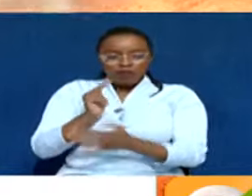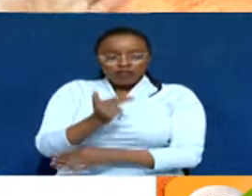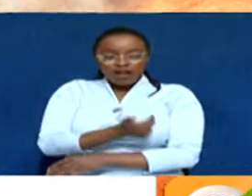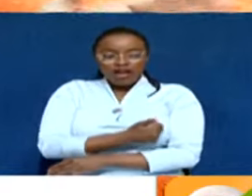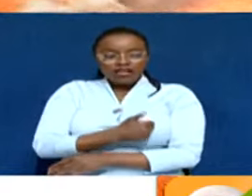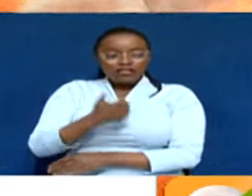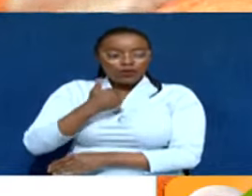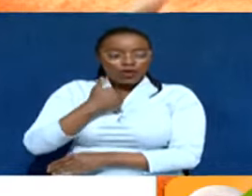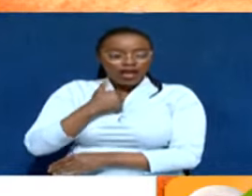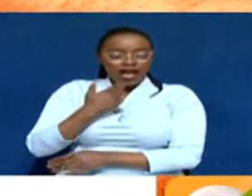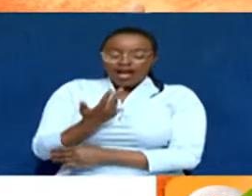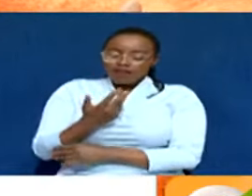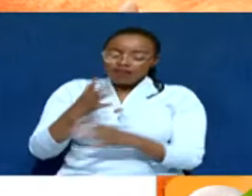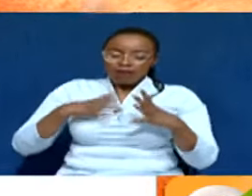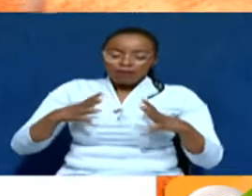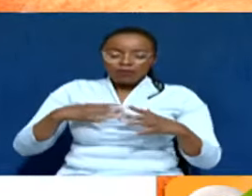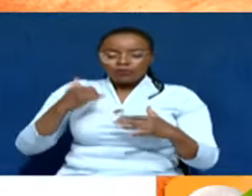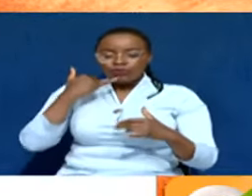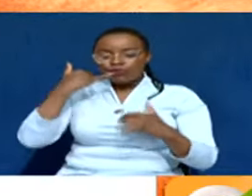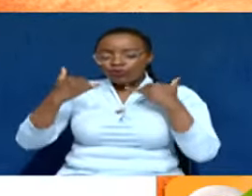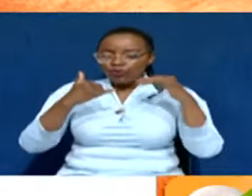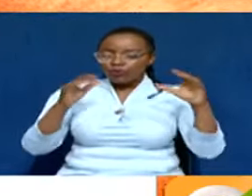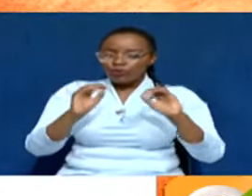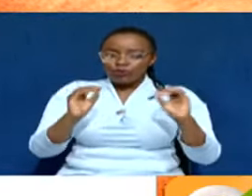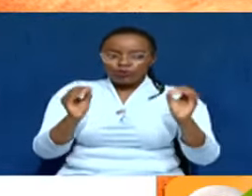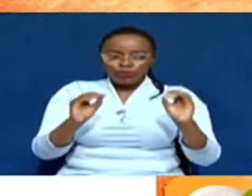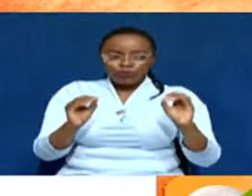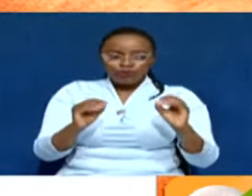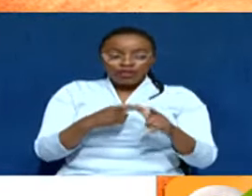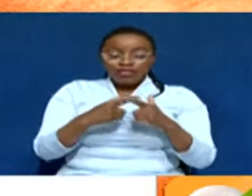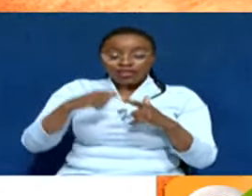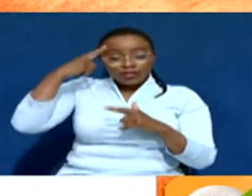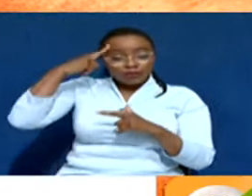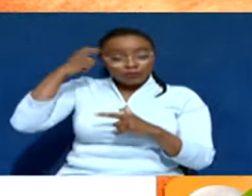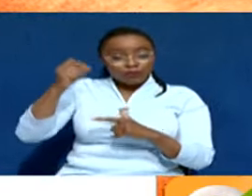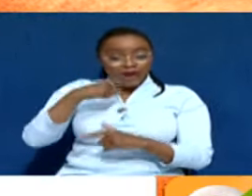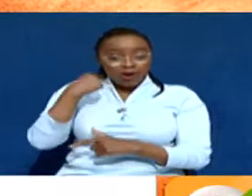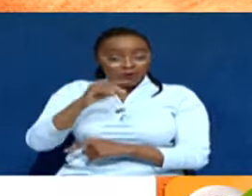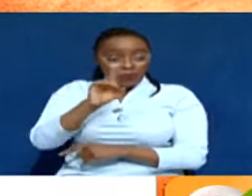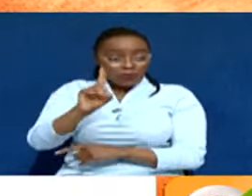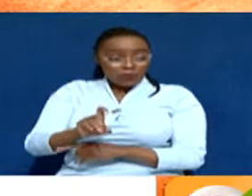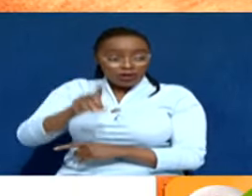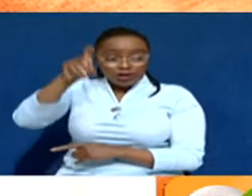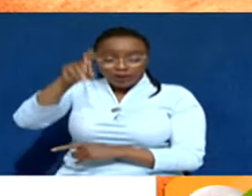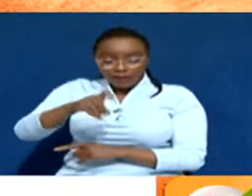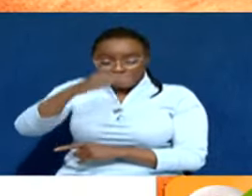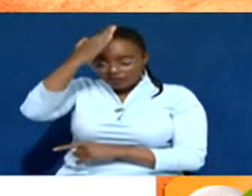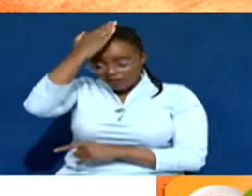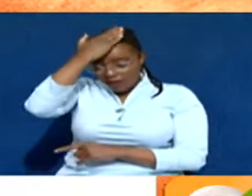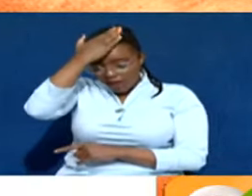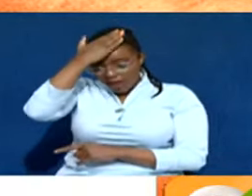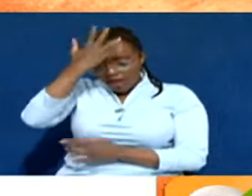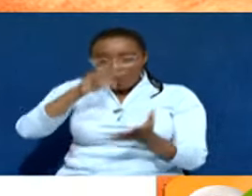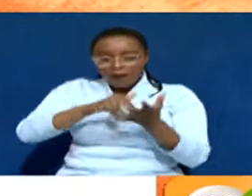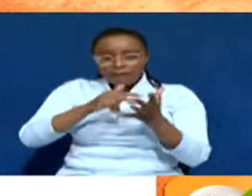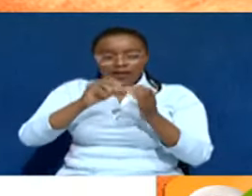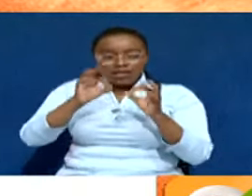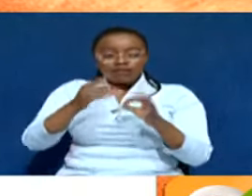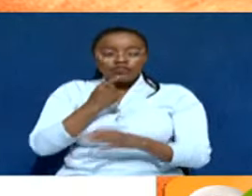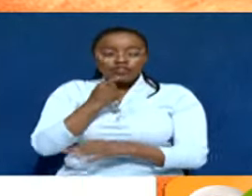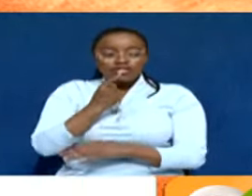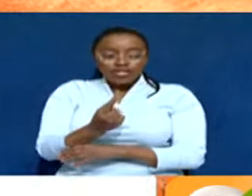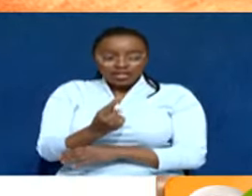we don't have that access to the phones. Now, utapeleka wapi kichwa ngumu, Jeff? Lazima utanyenyekea. So hata ukiambiwa